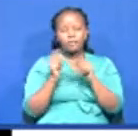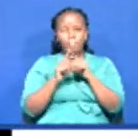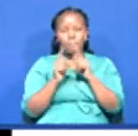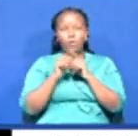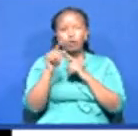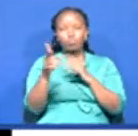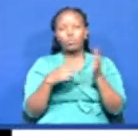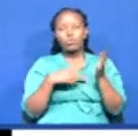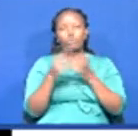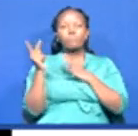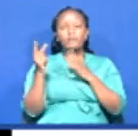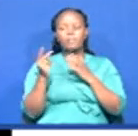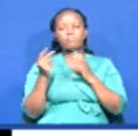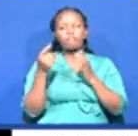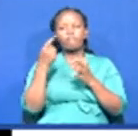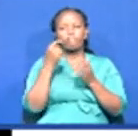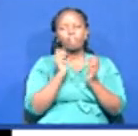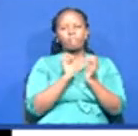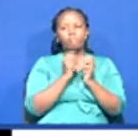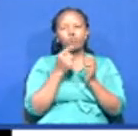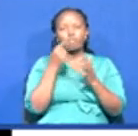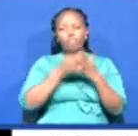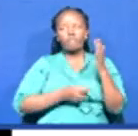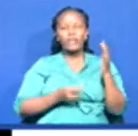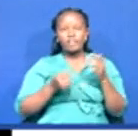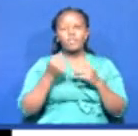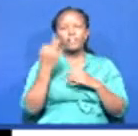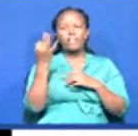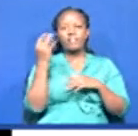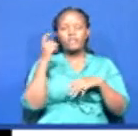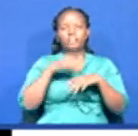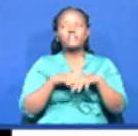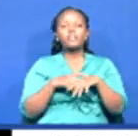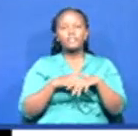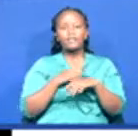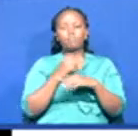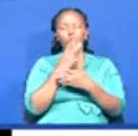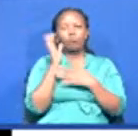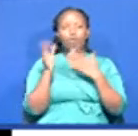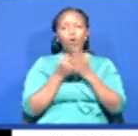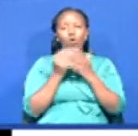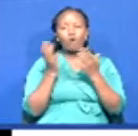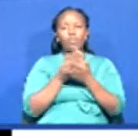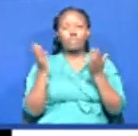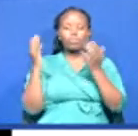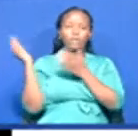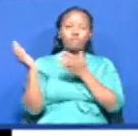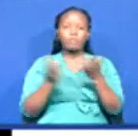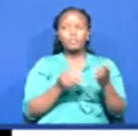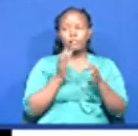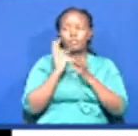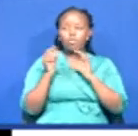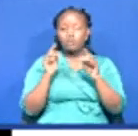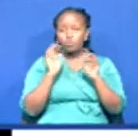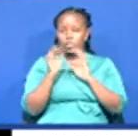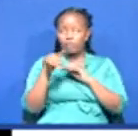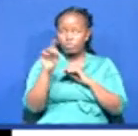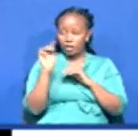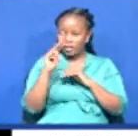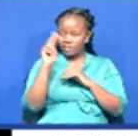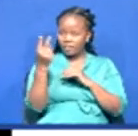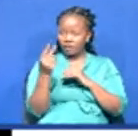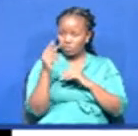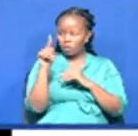least 3 times the value of the goods that have been infringed. And of course, if you are a second offender, then